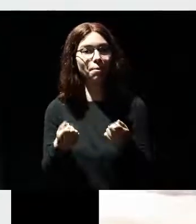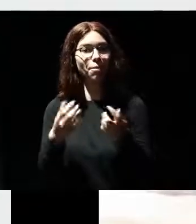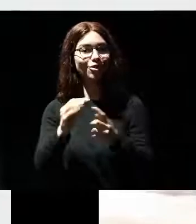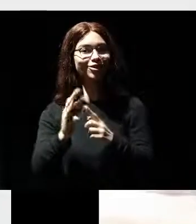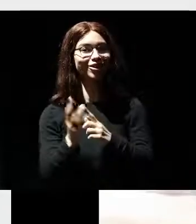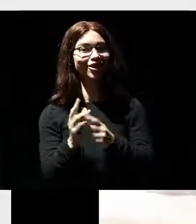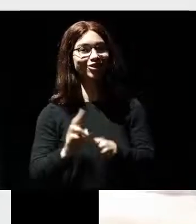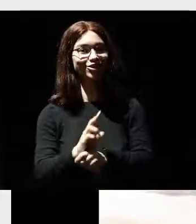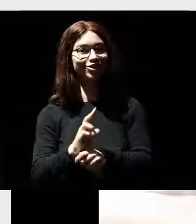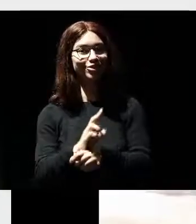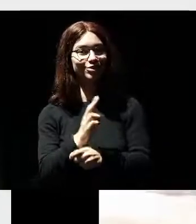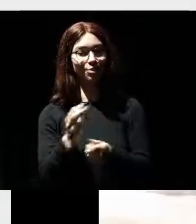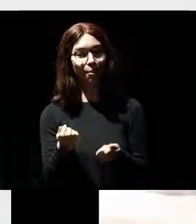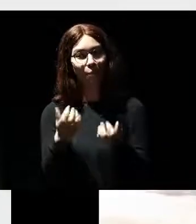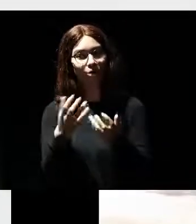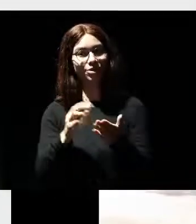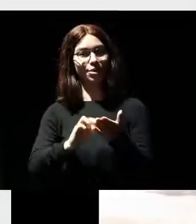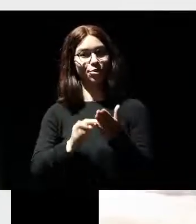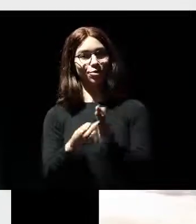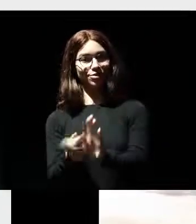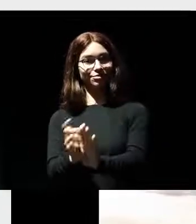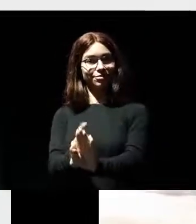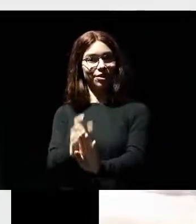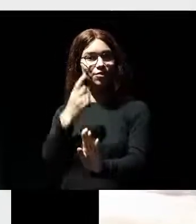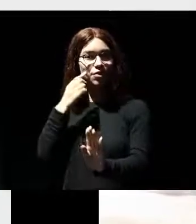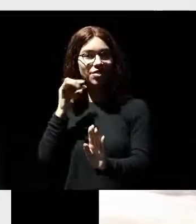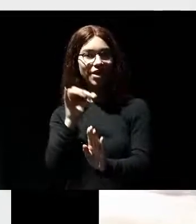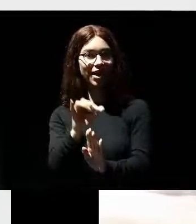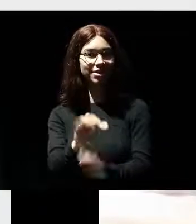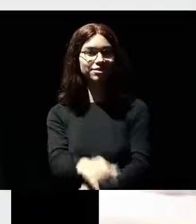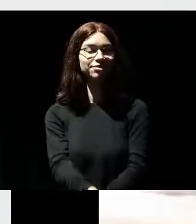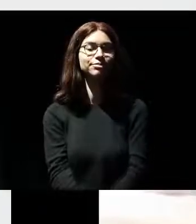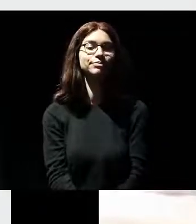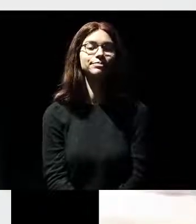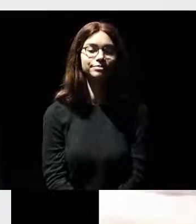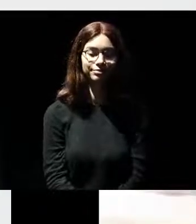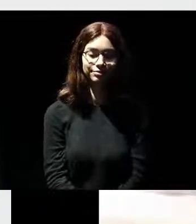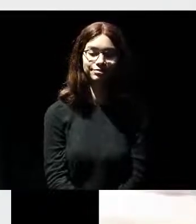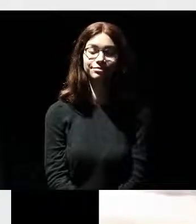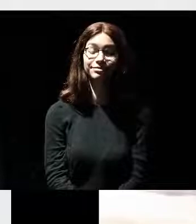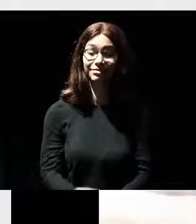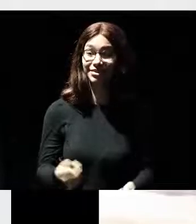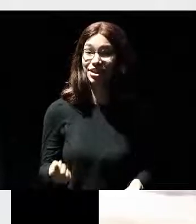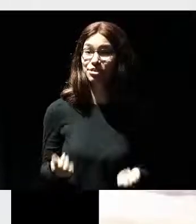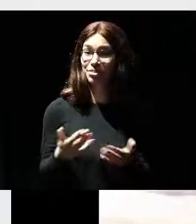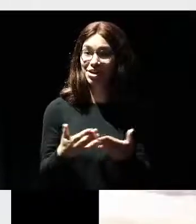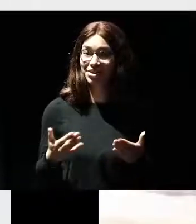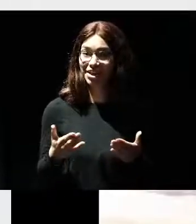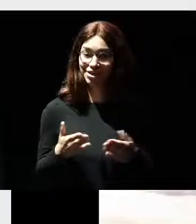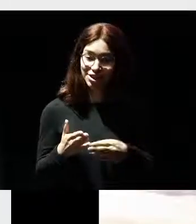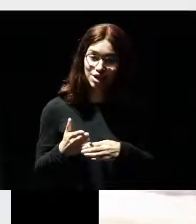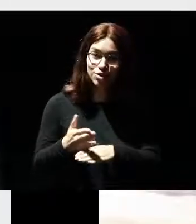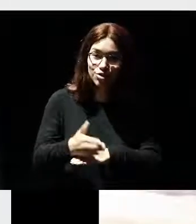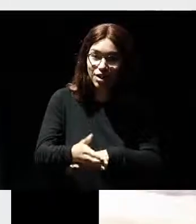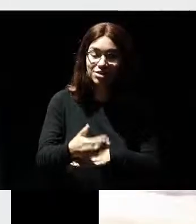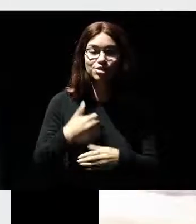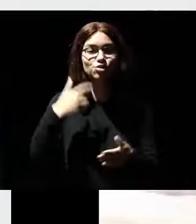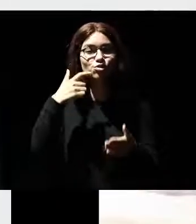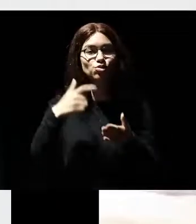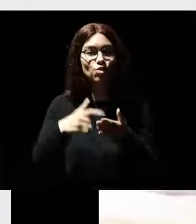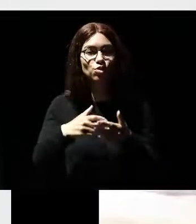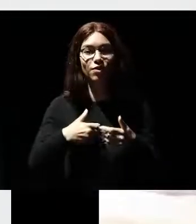multiculture of purpose and use. There are many things it crosses. The river, there are high power lines, there's